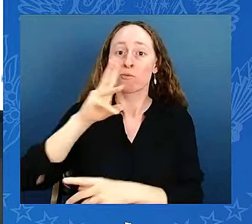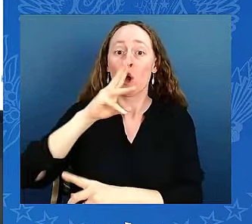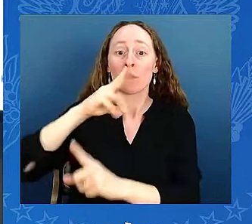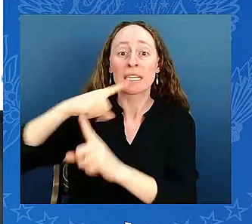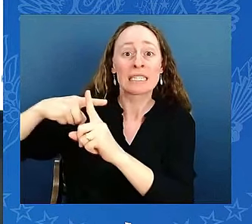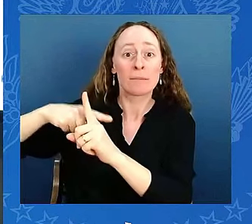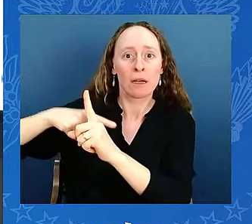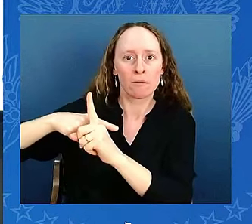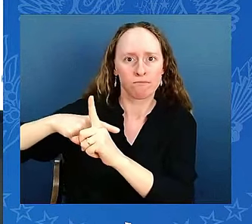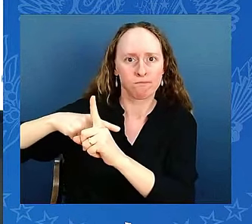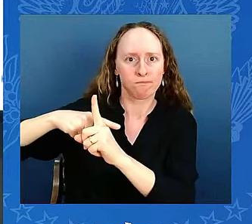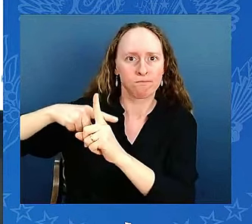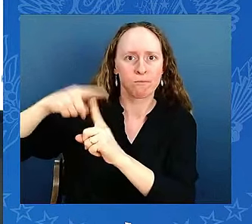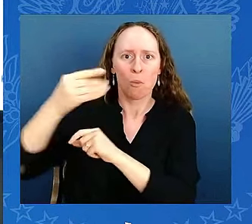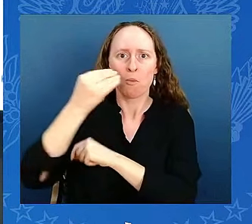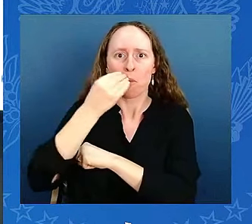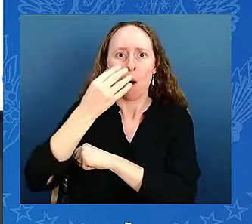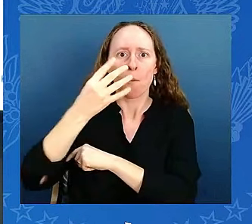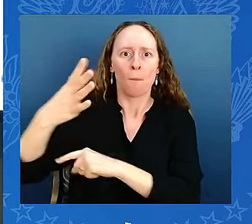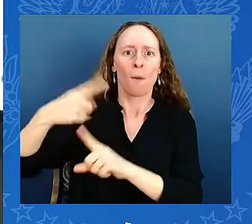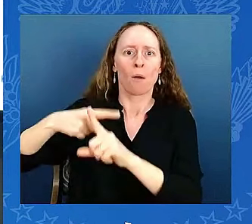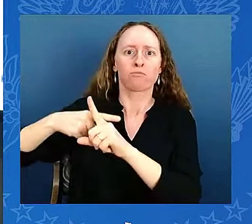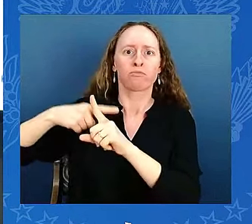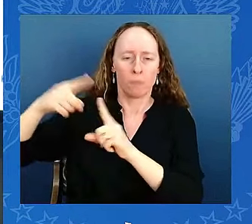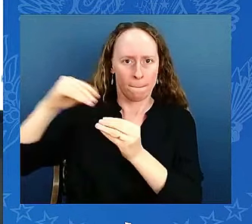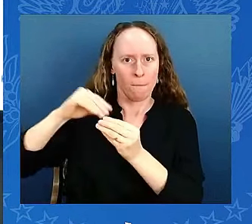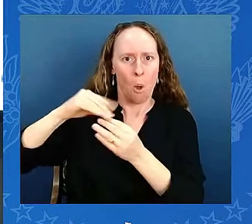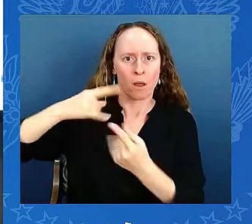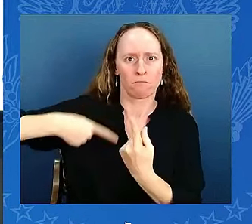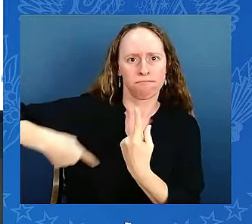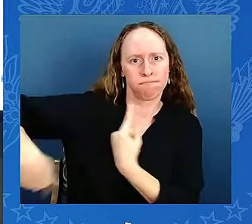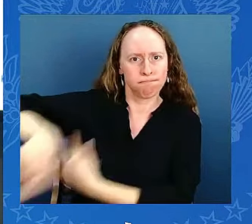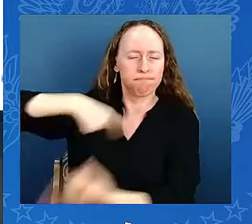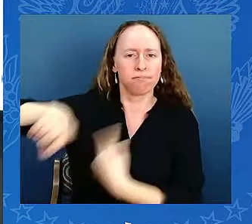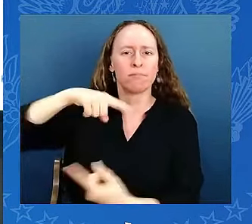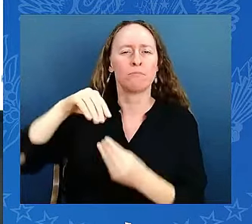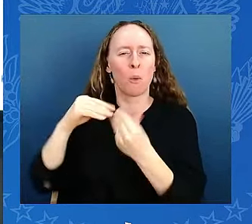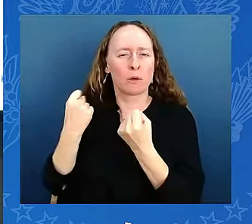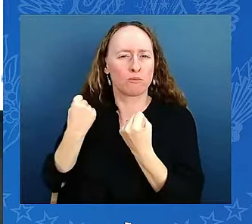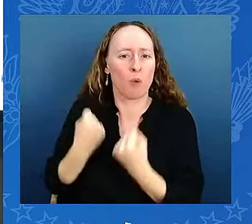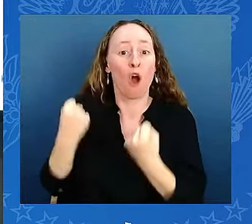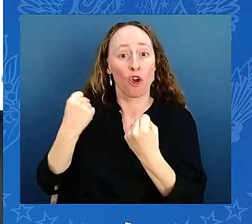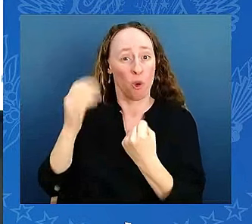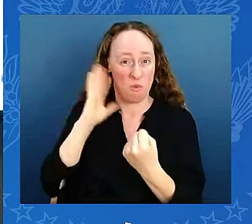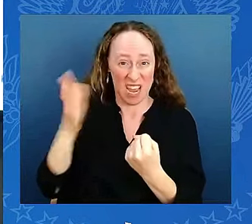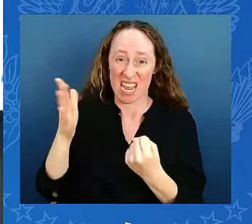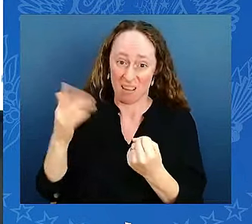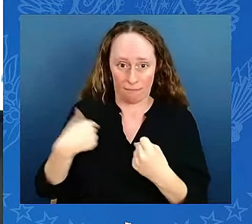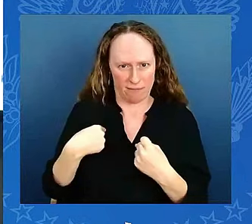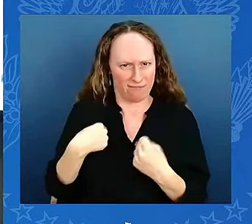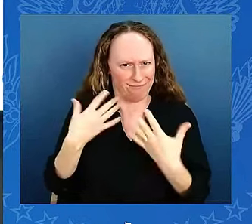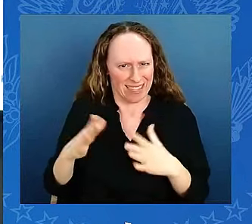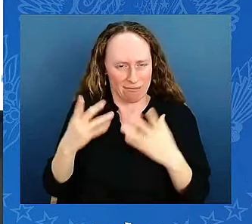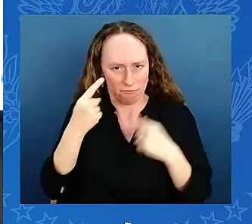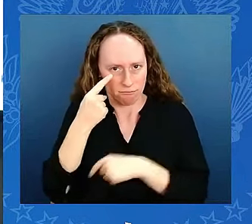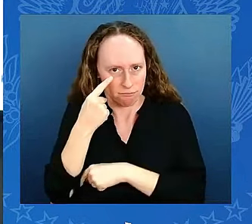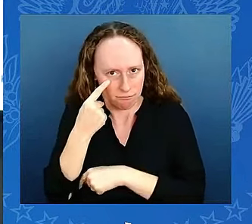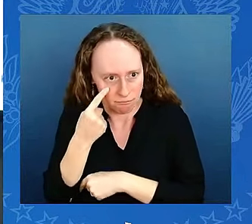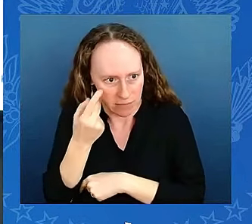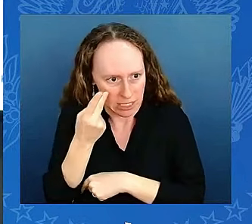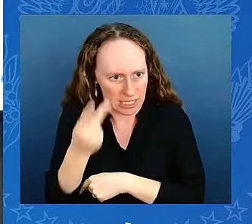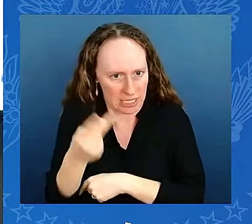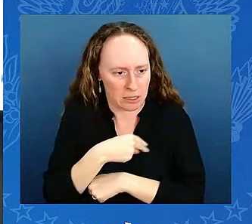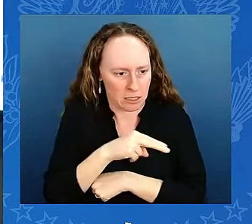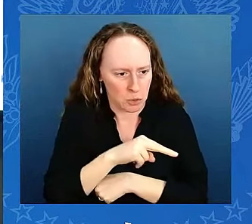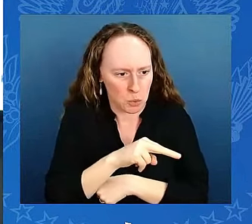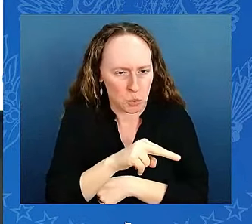Not going to get less. They're going to get stronger. Today in North Carolina, I saw the impacts of that fury. Massive trees uprooted.